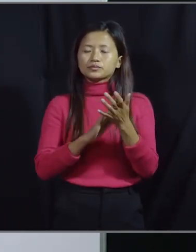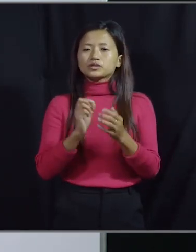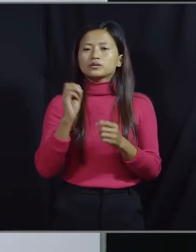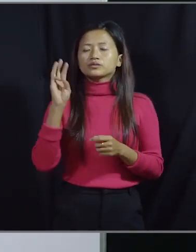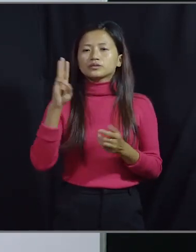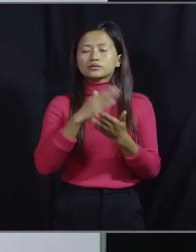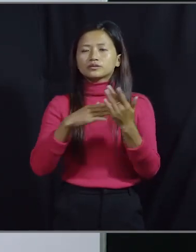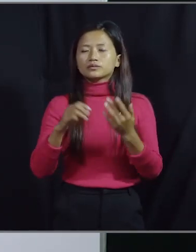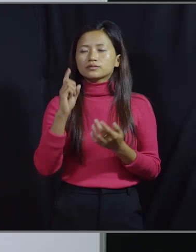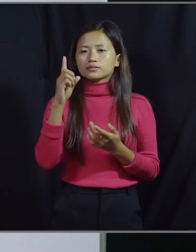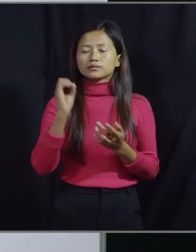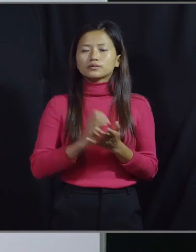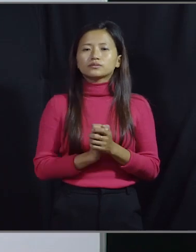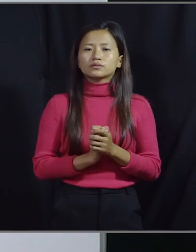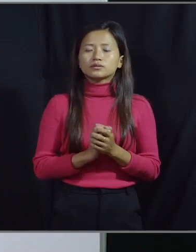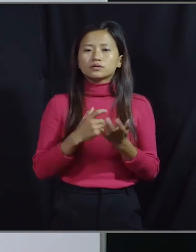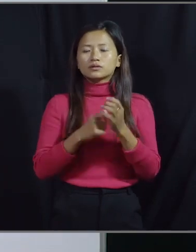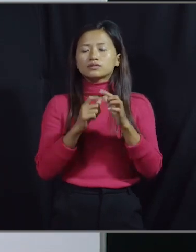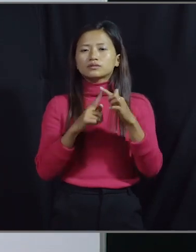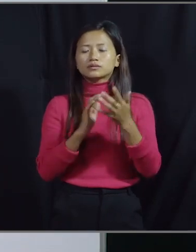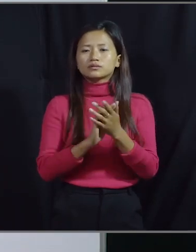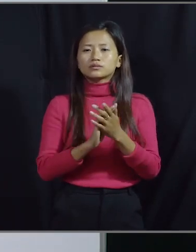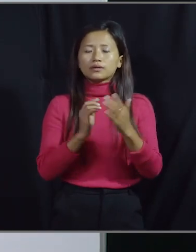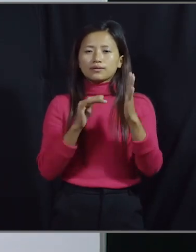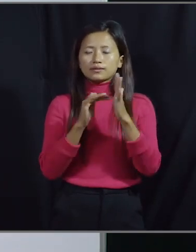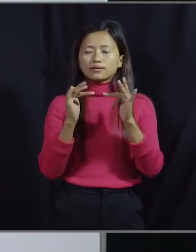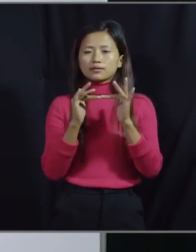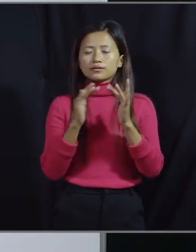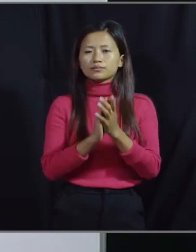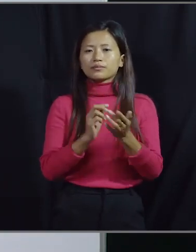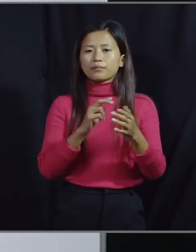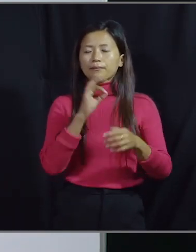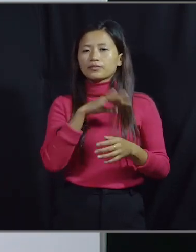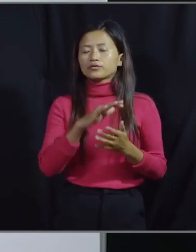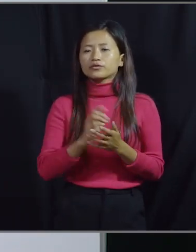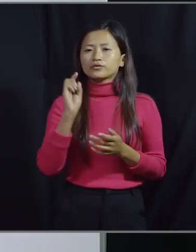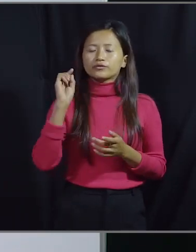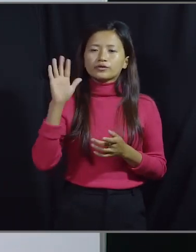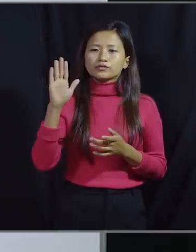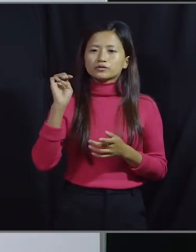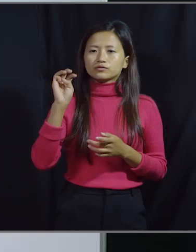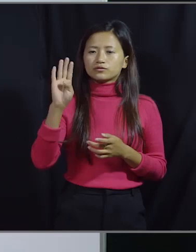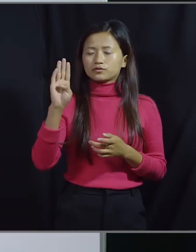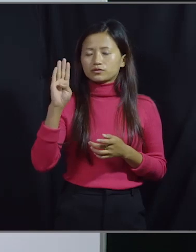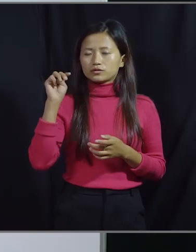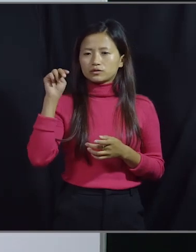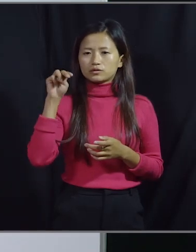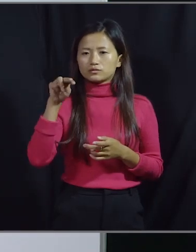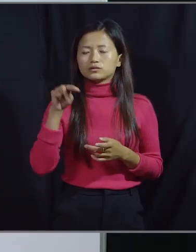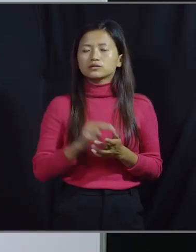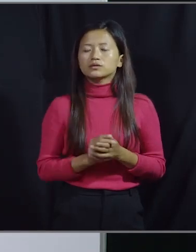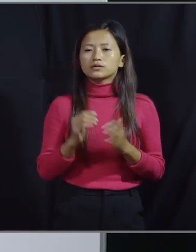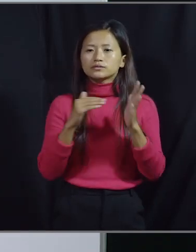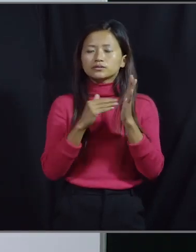then gaining ratio into net profit 5,400. So also for Z, who